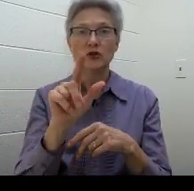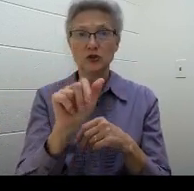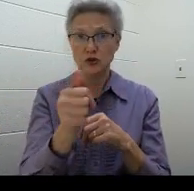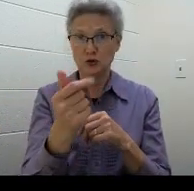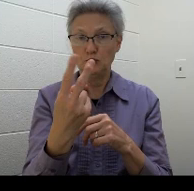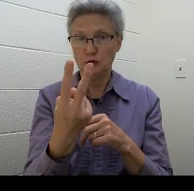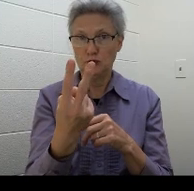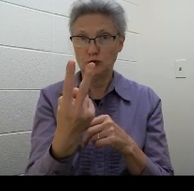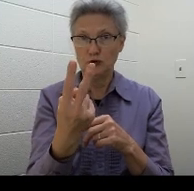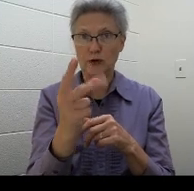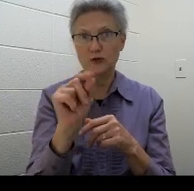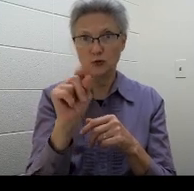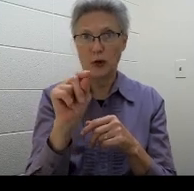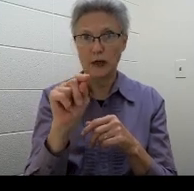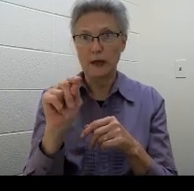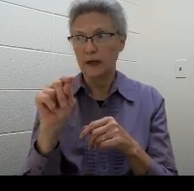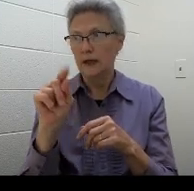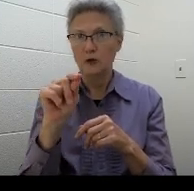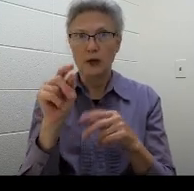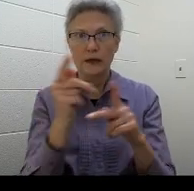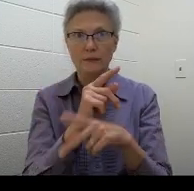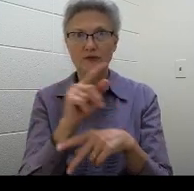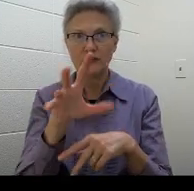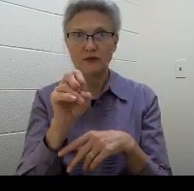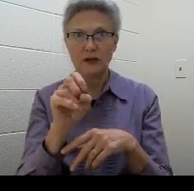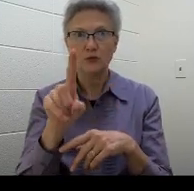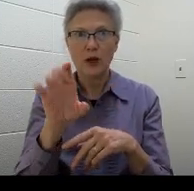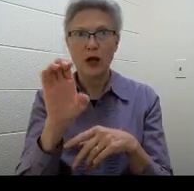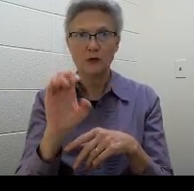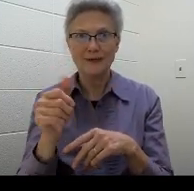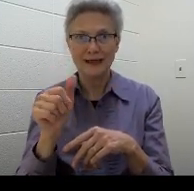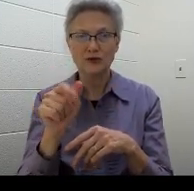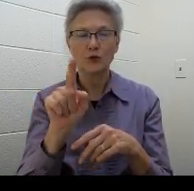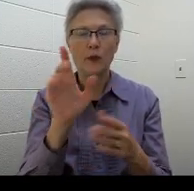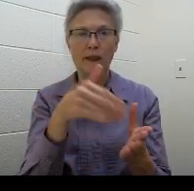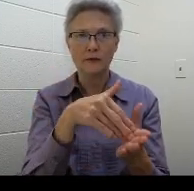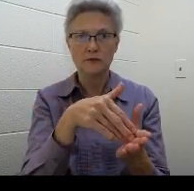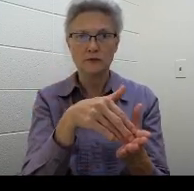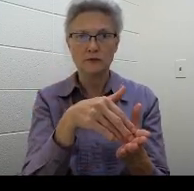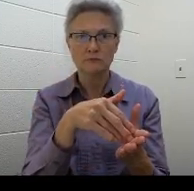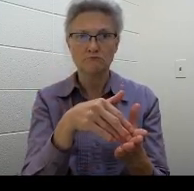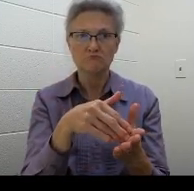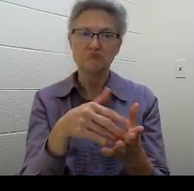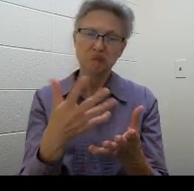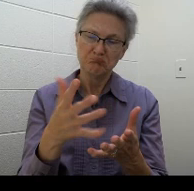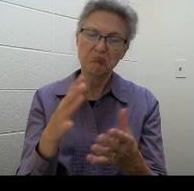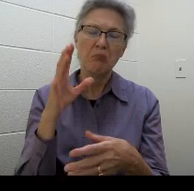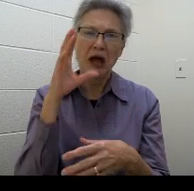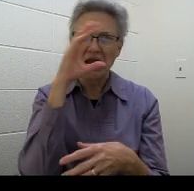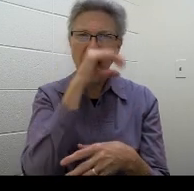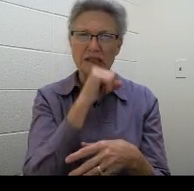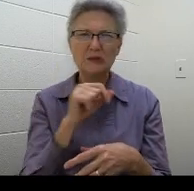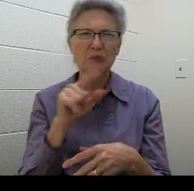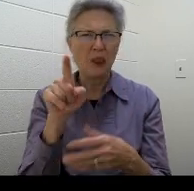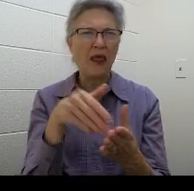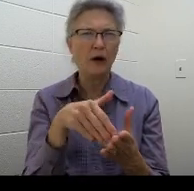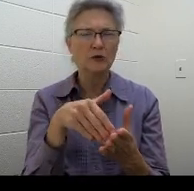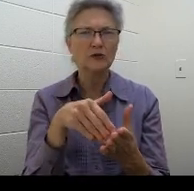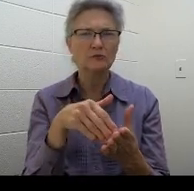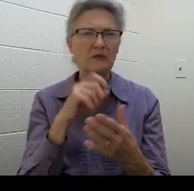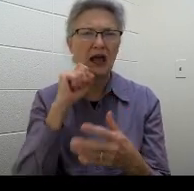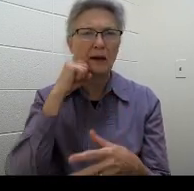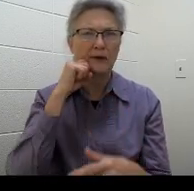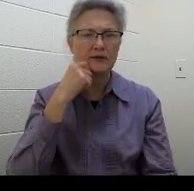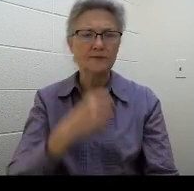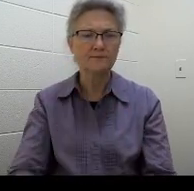tens is 100 tens, or 1,000. So my estimate, I'm just going to write here so that I